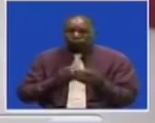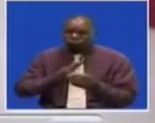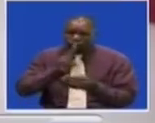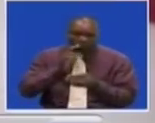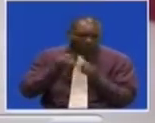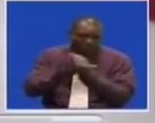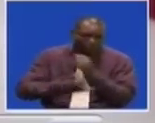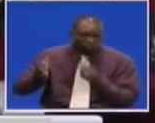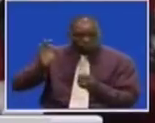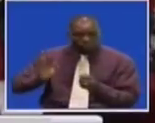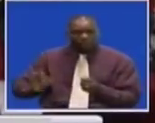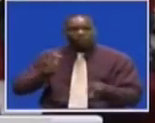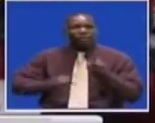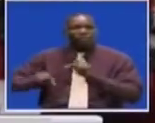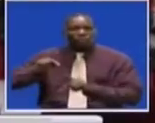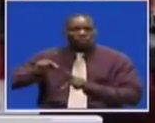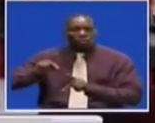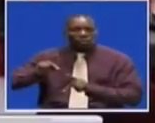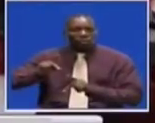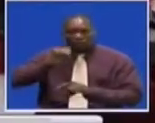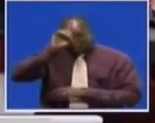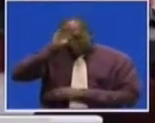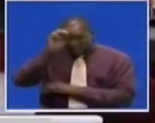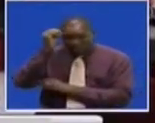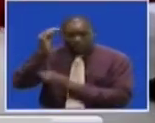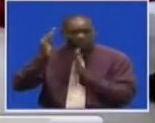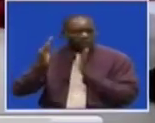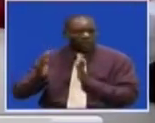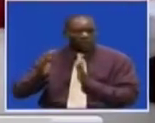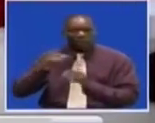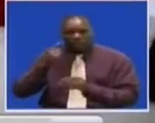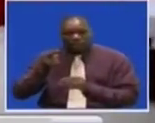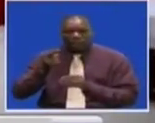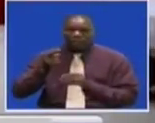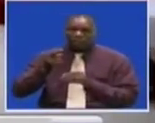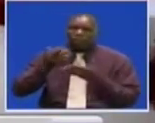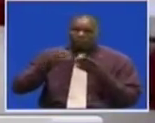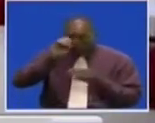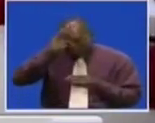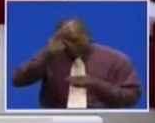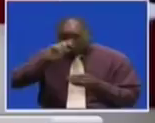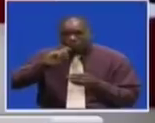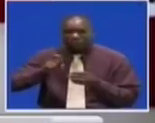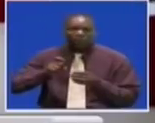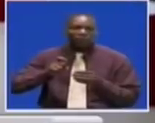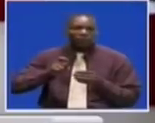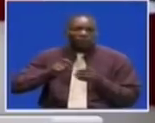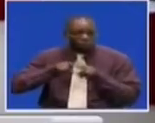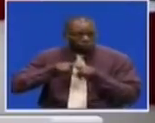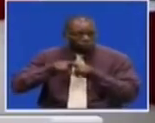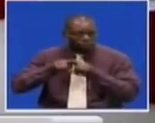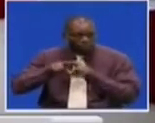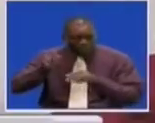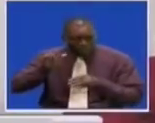citizens. And Minister of Mines, Richard Musukwa, says mineral extraction should go hand in hand with the sustainable